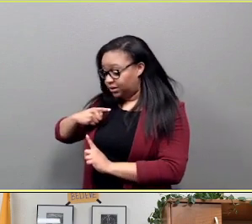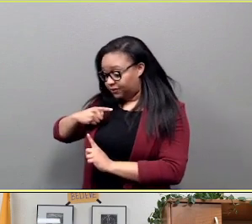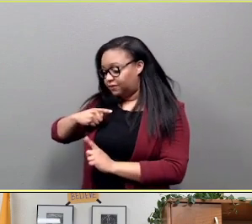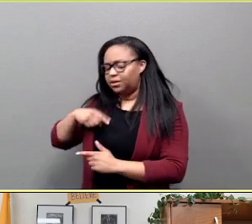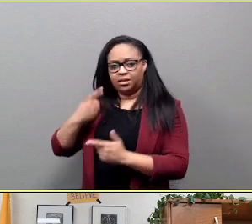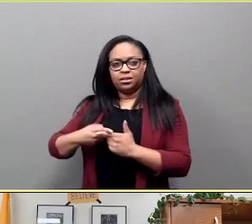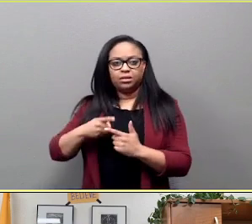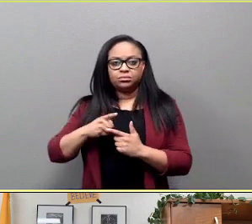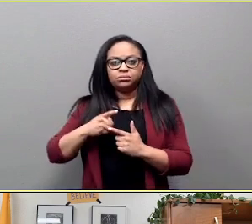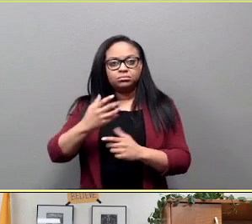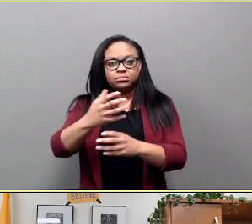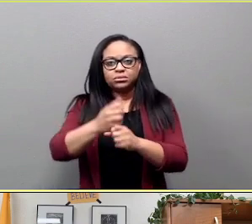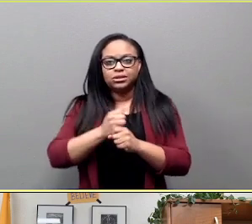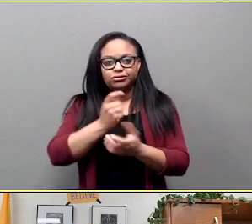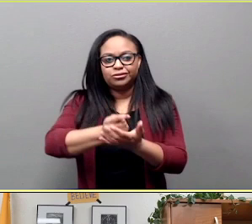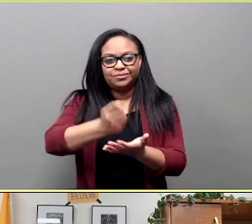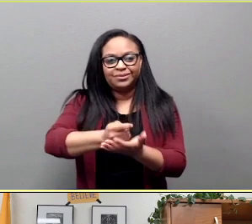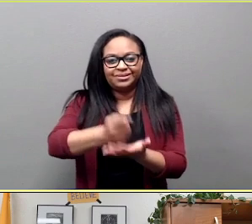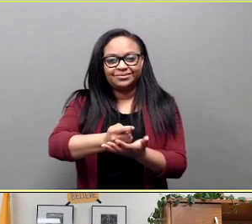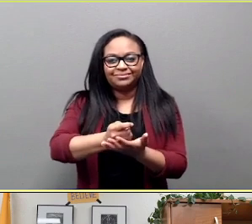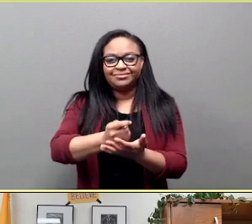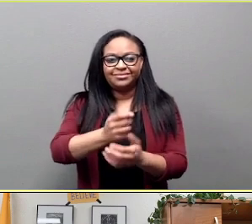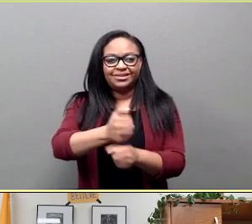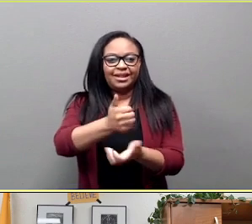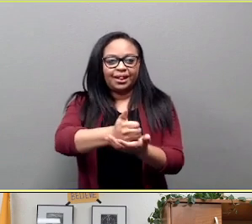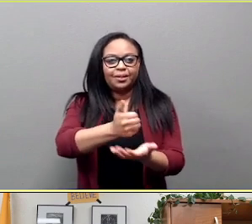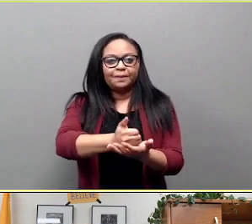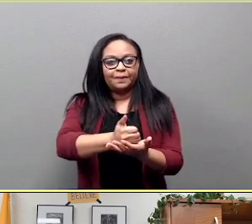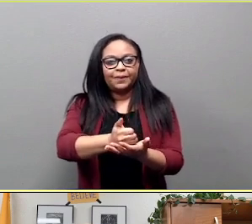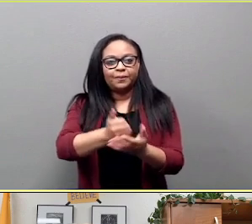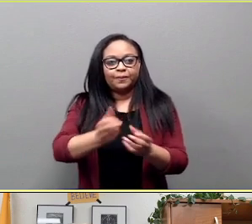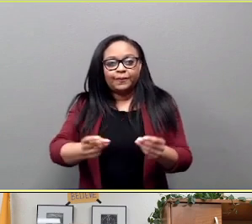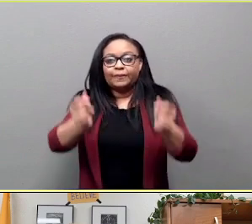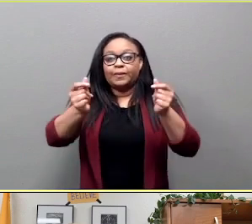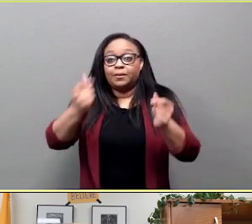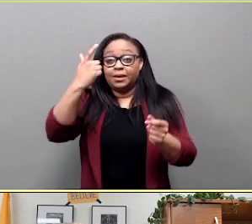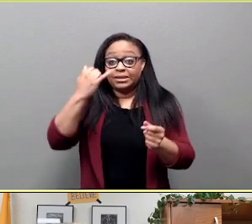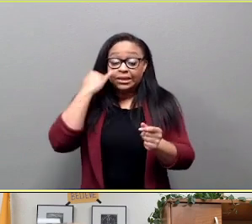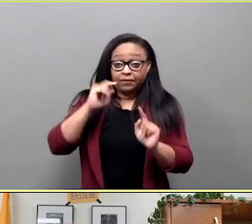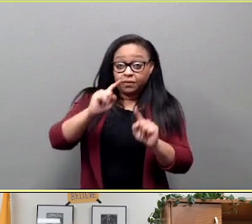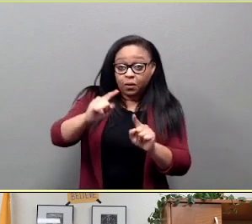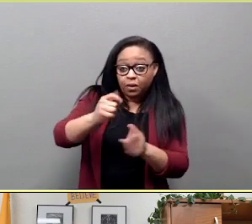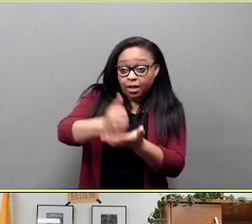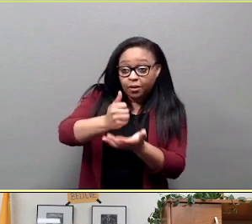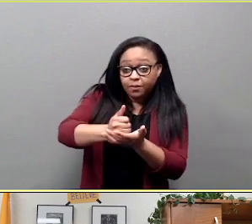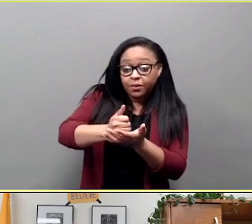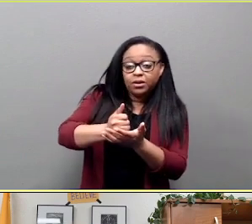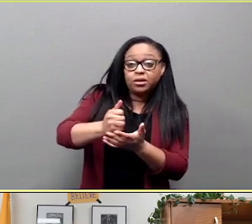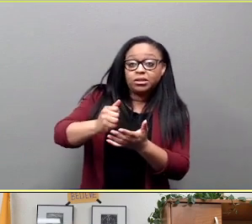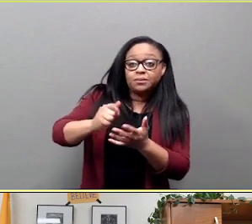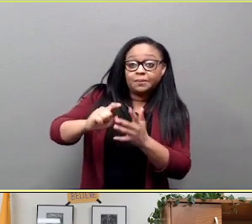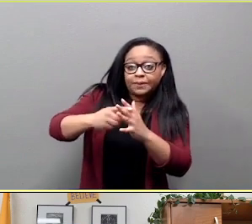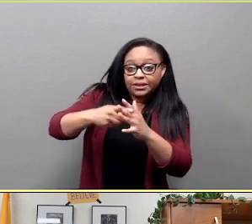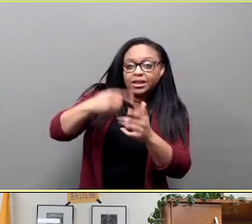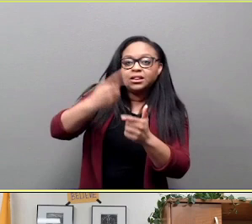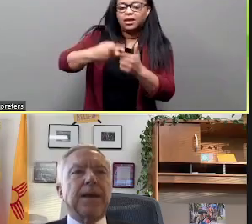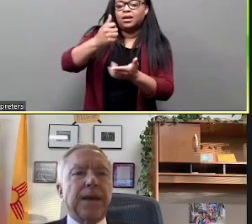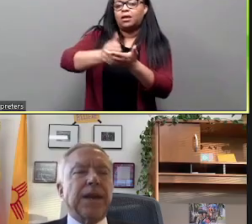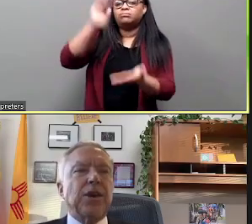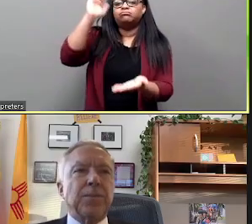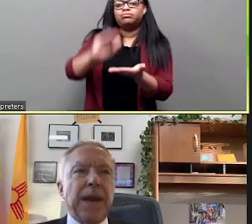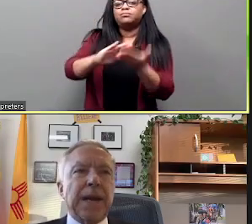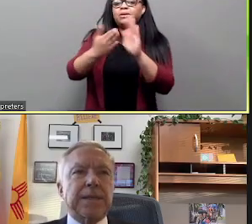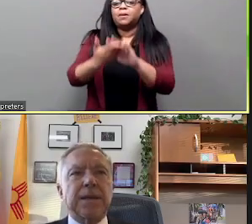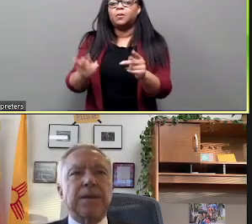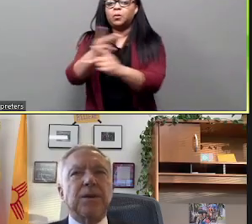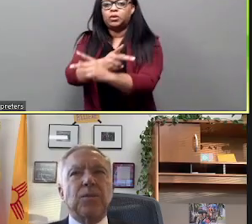one risk factor for serious COVID disease, which probably applies to at least half of all New Mexicans. And then get a